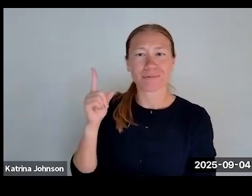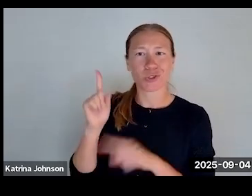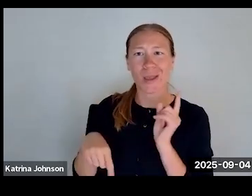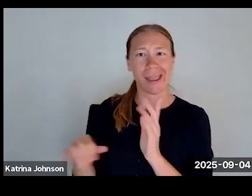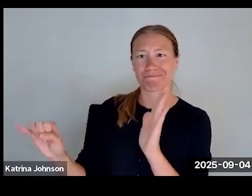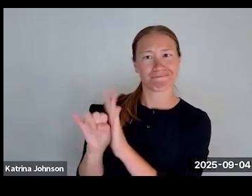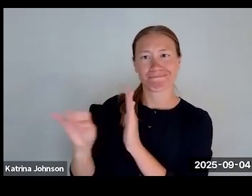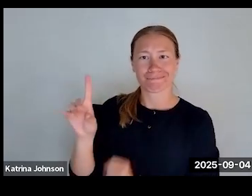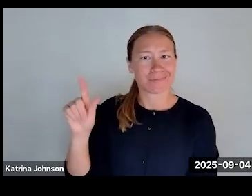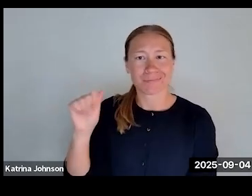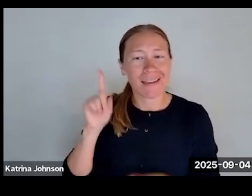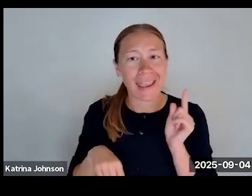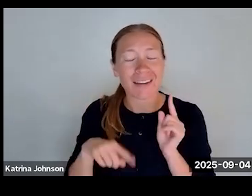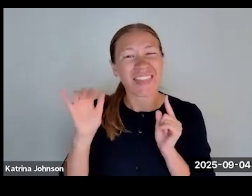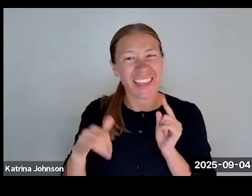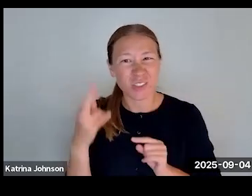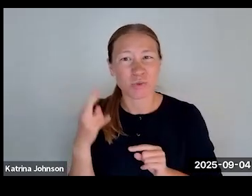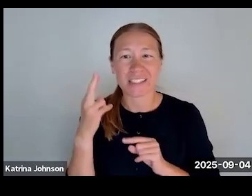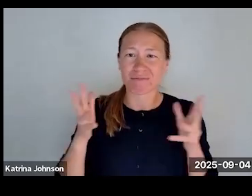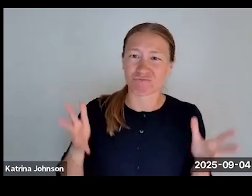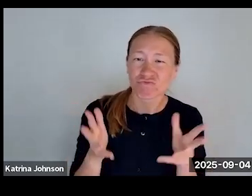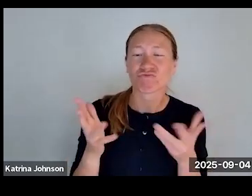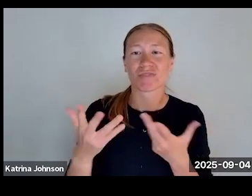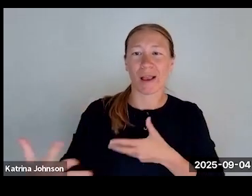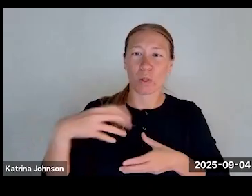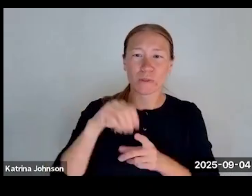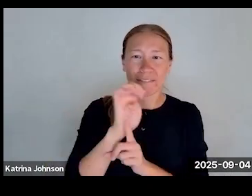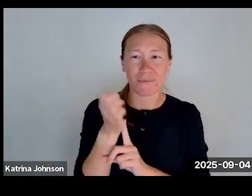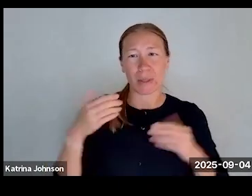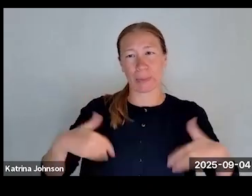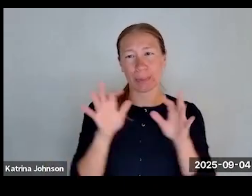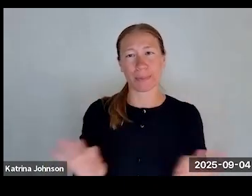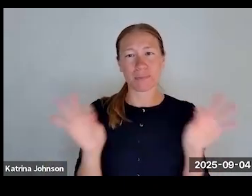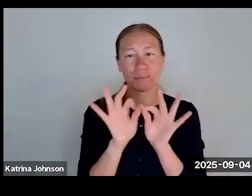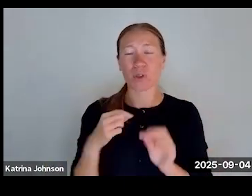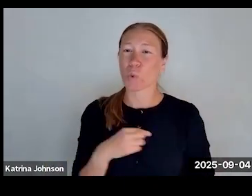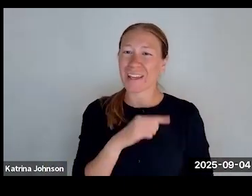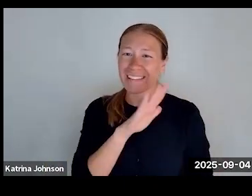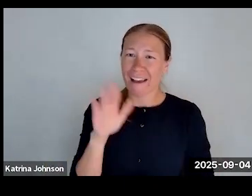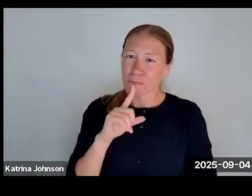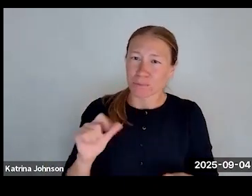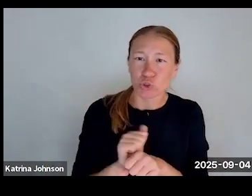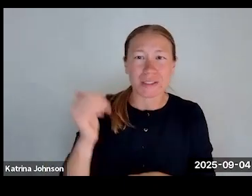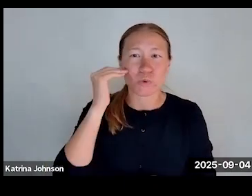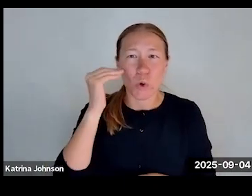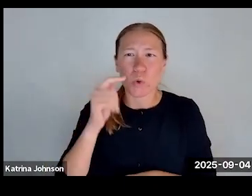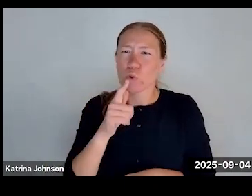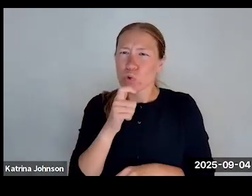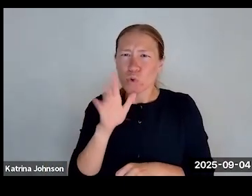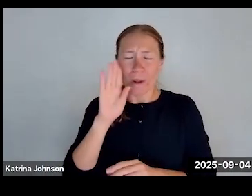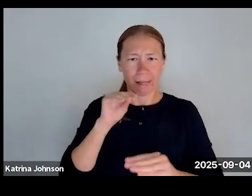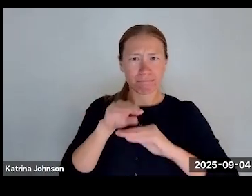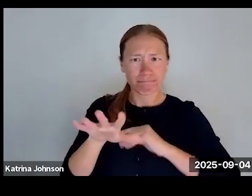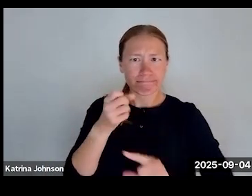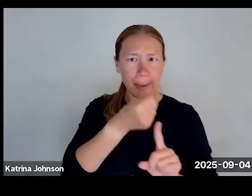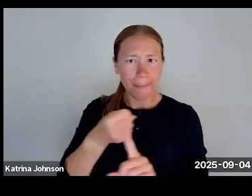This is why fostering inclusive environments is so important, because we never truly know who may be impacted.